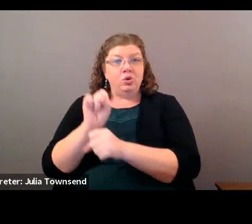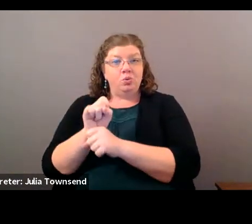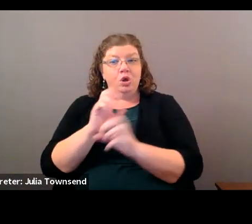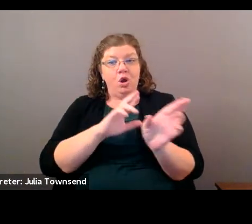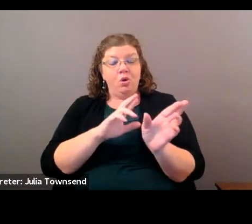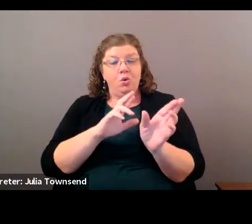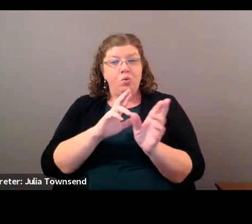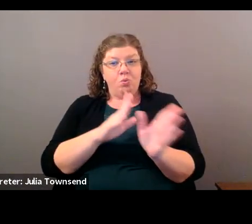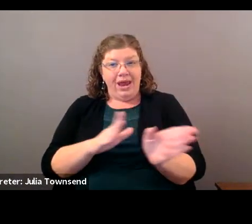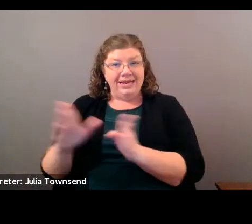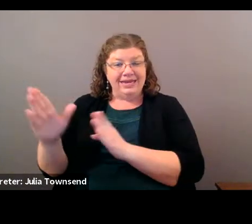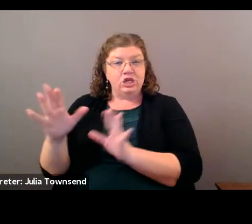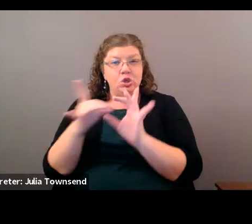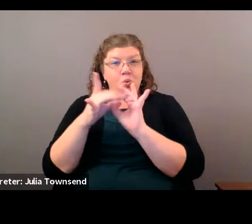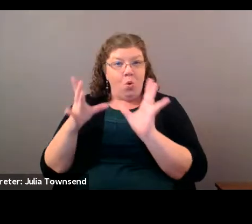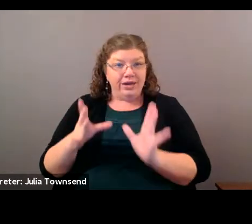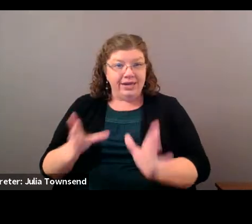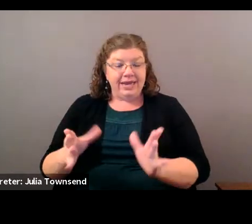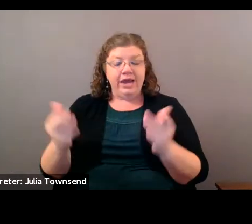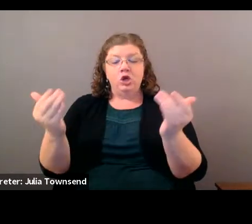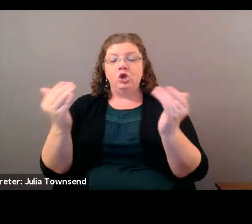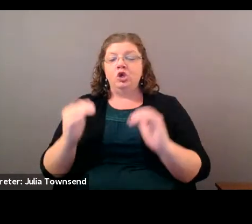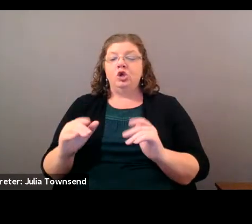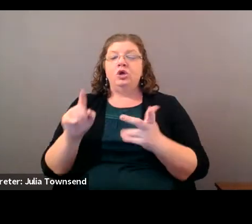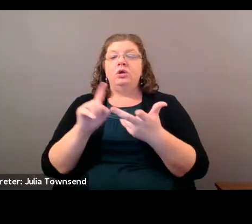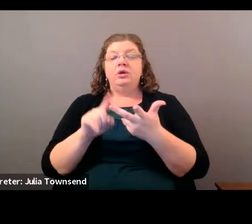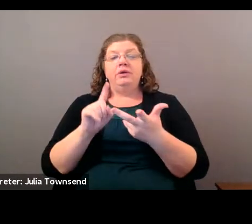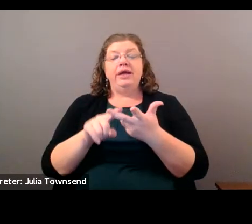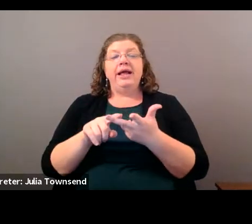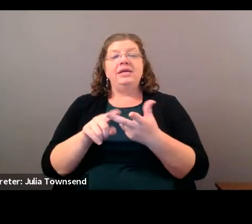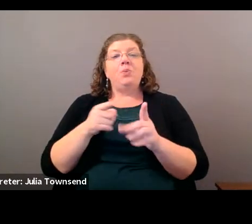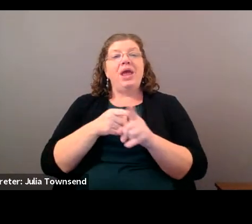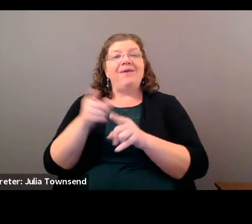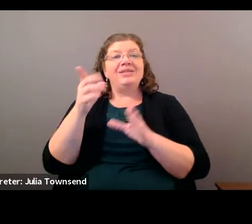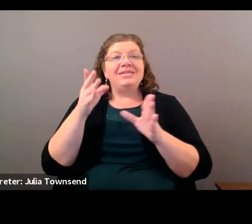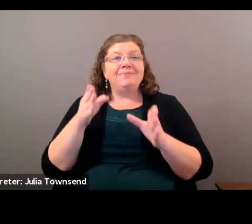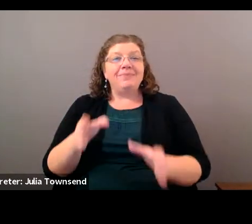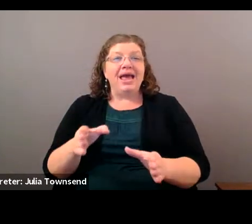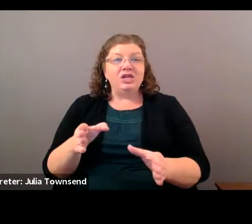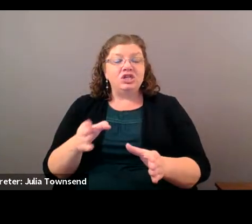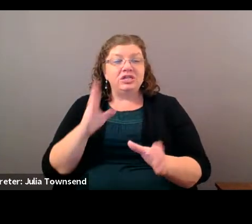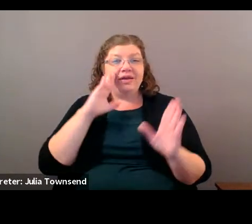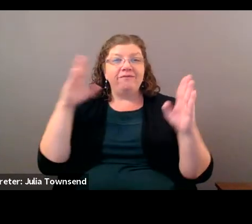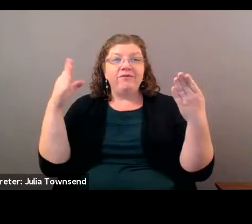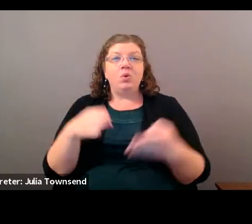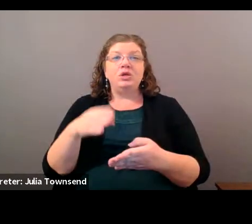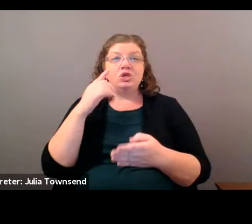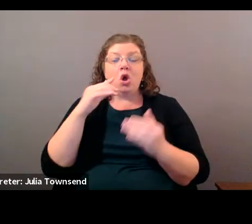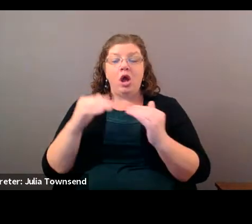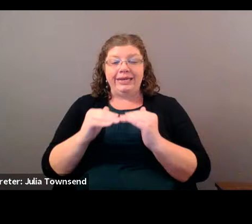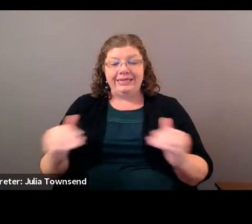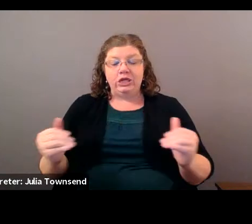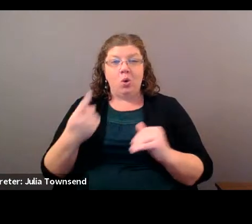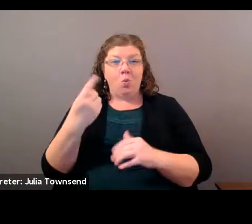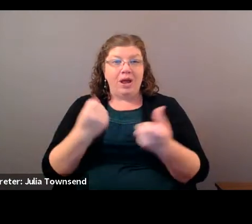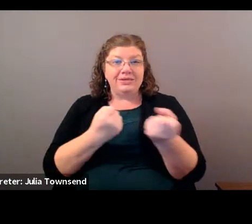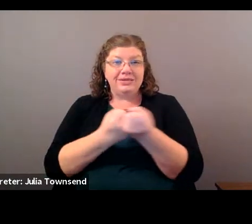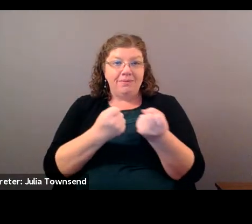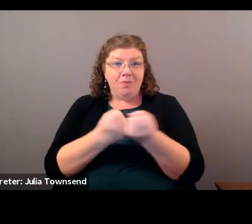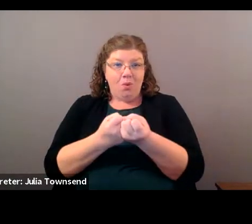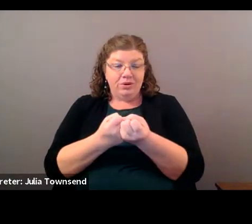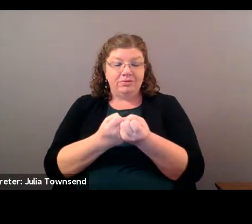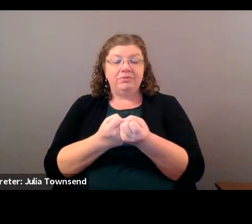coordinator. We had also specialists focusing on tier 1 support and